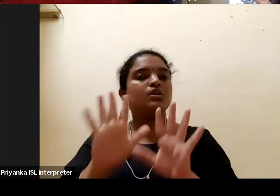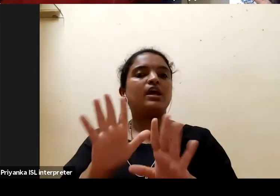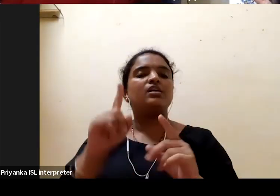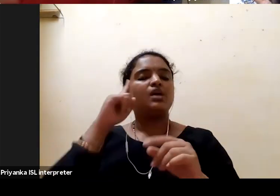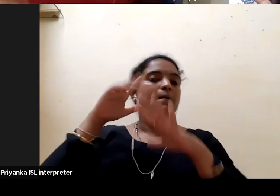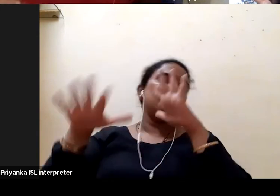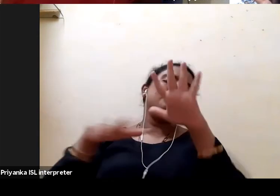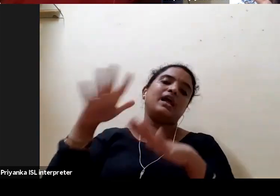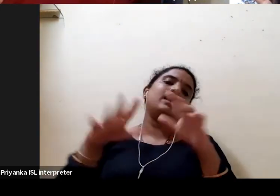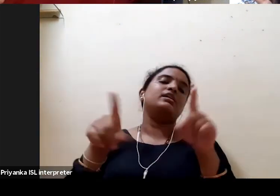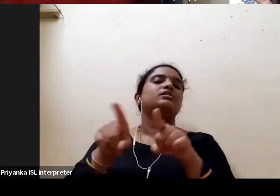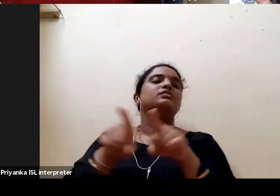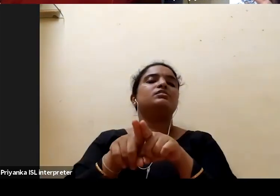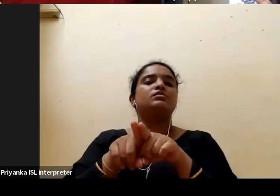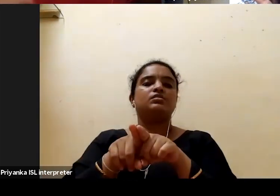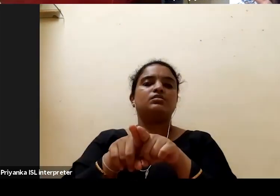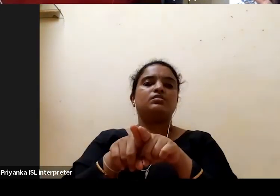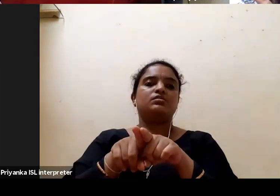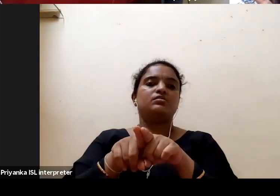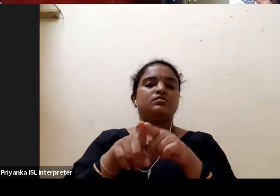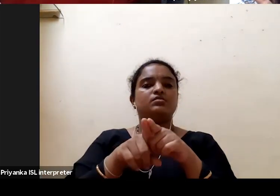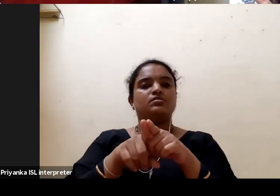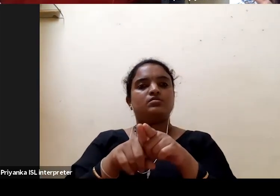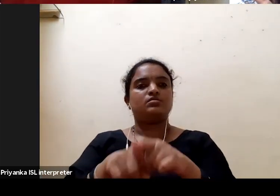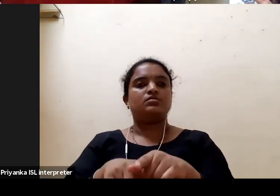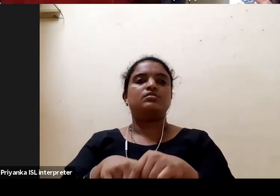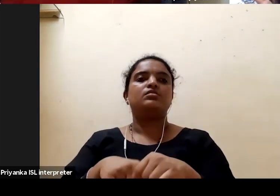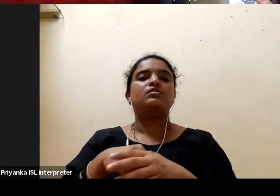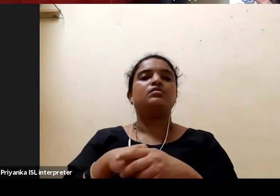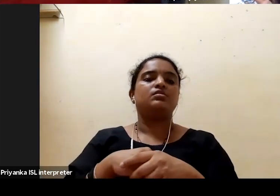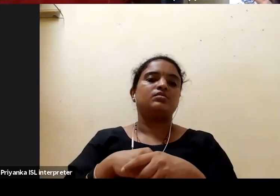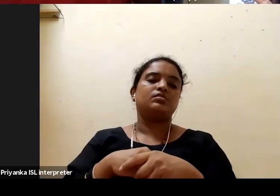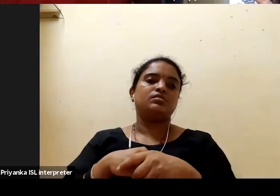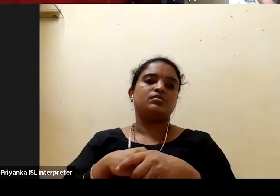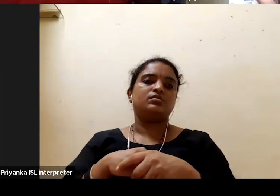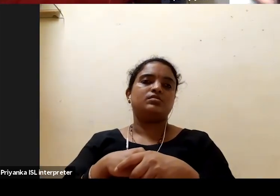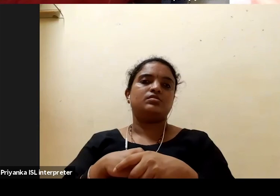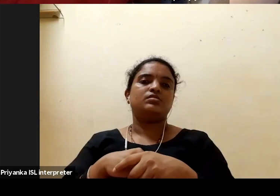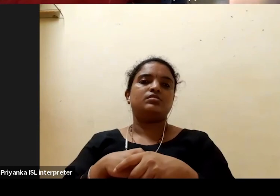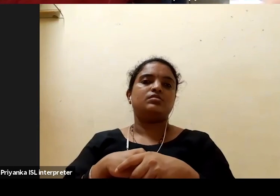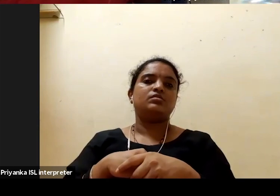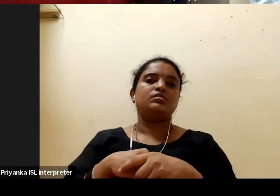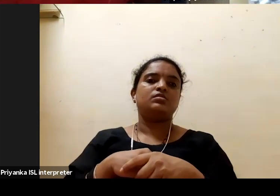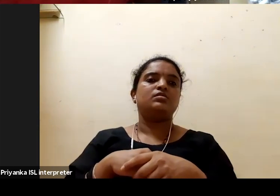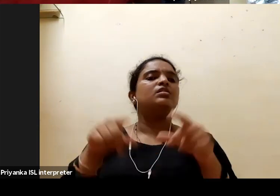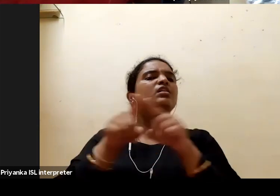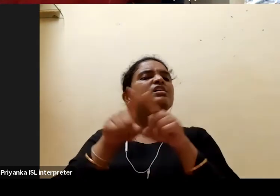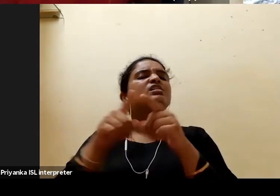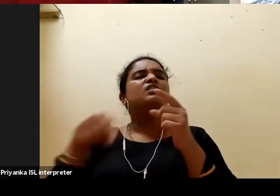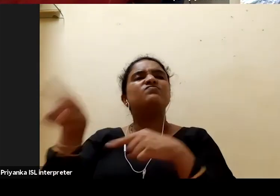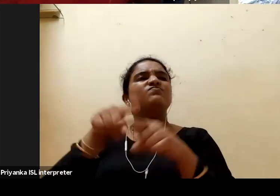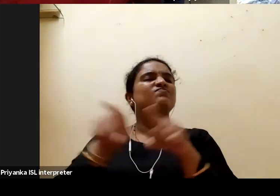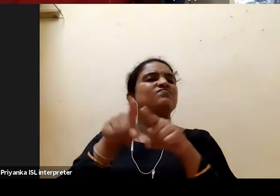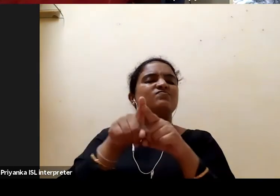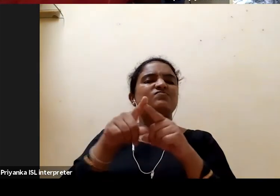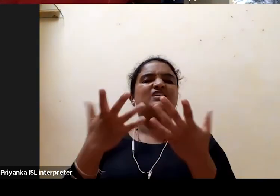and more than anything else, it's planning and being ready for these things, because these ingredients you can't